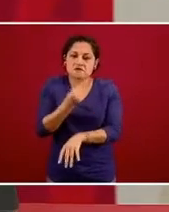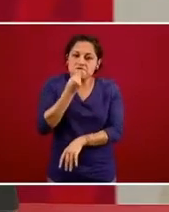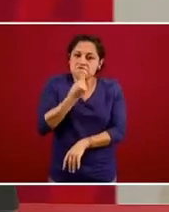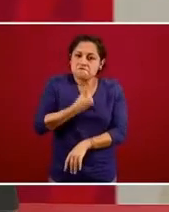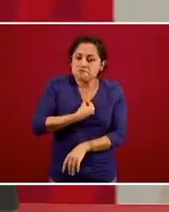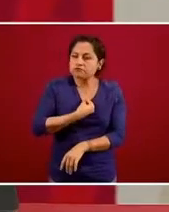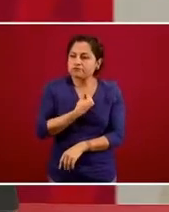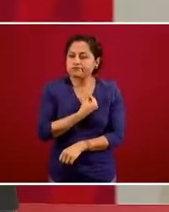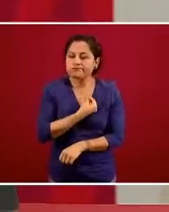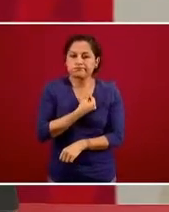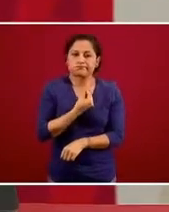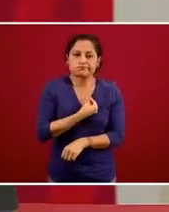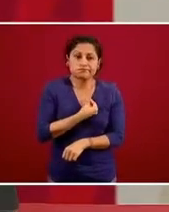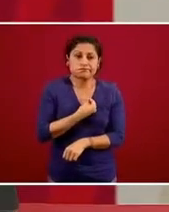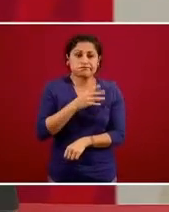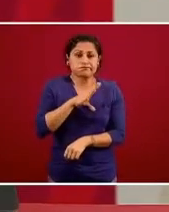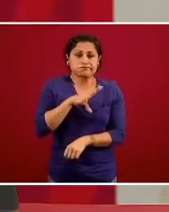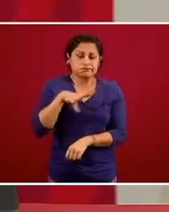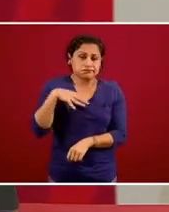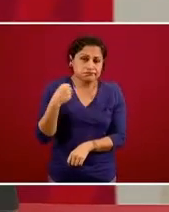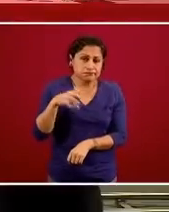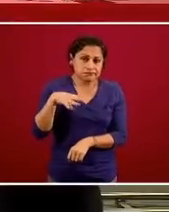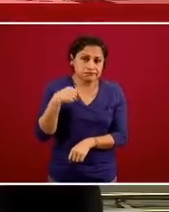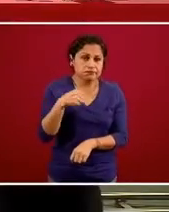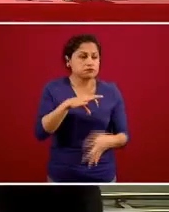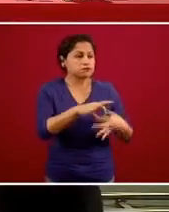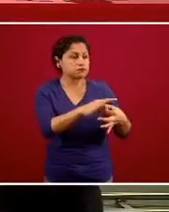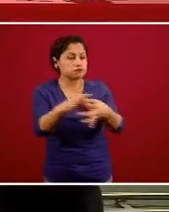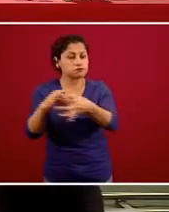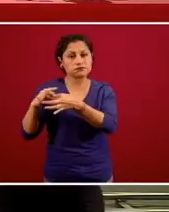in their daily development